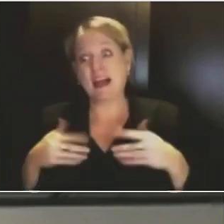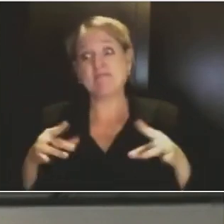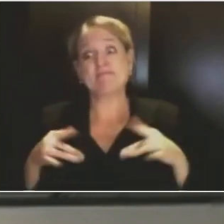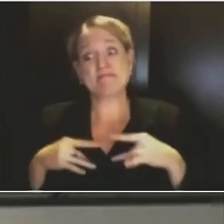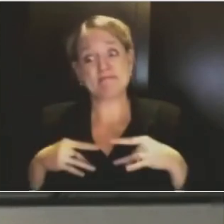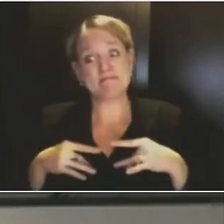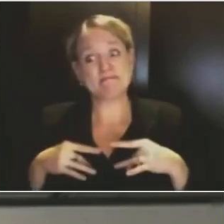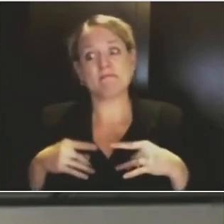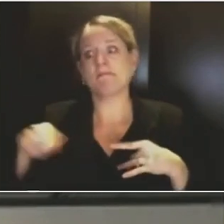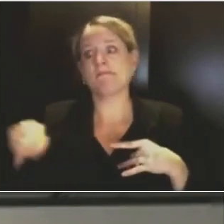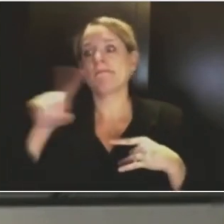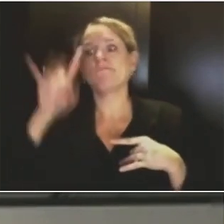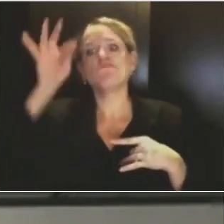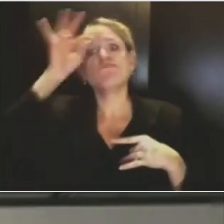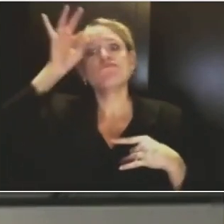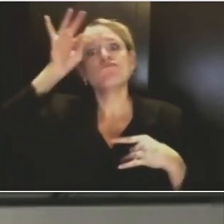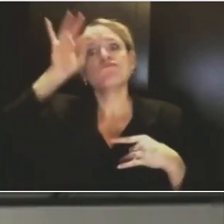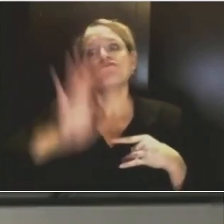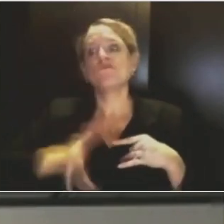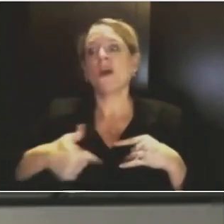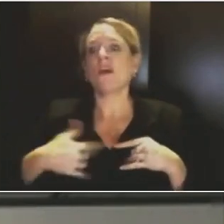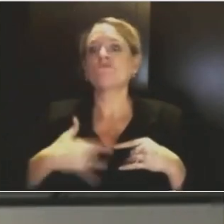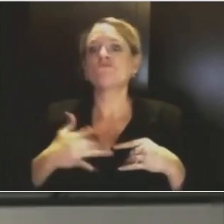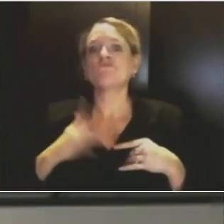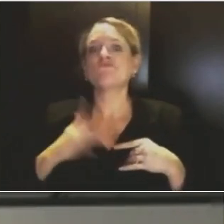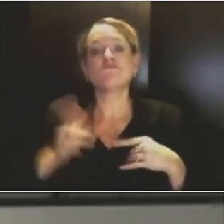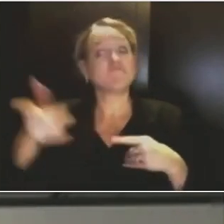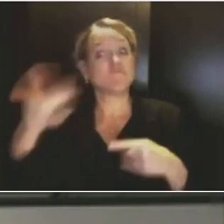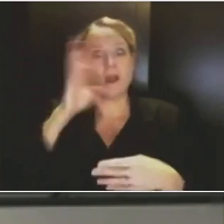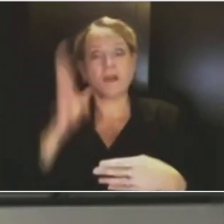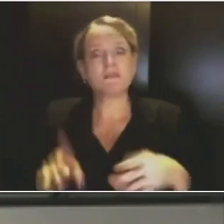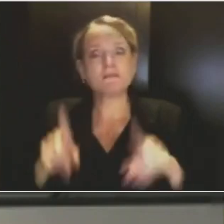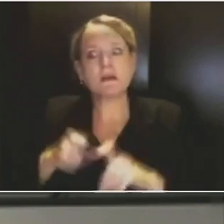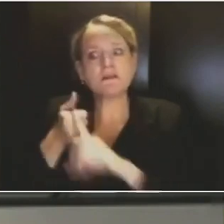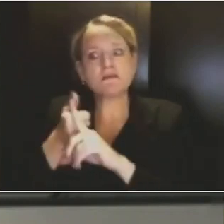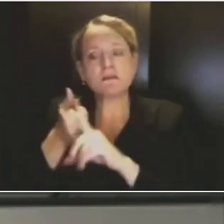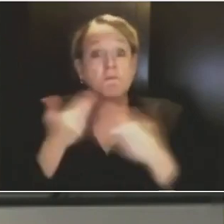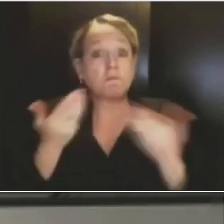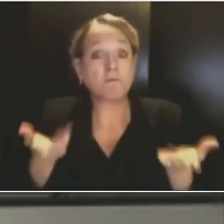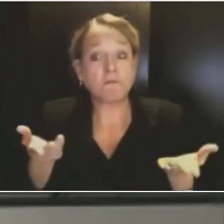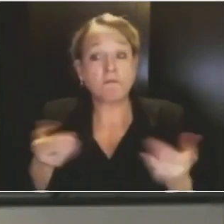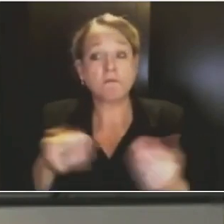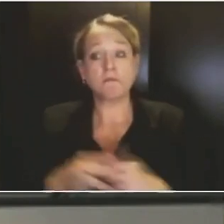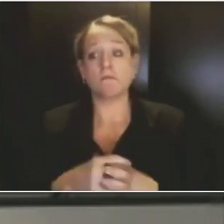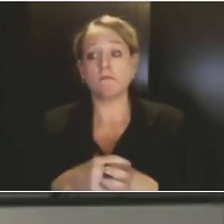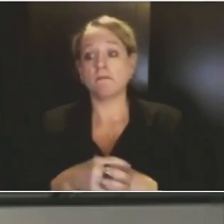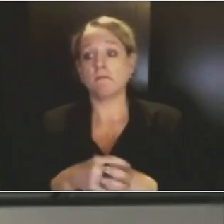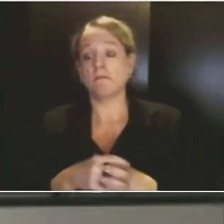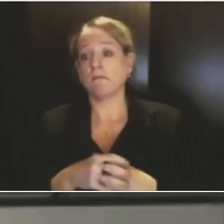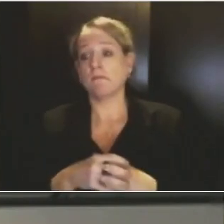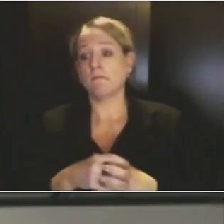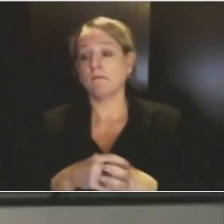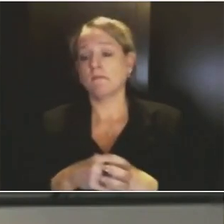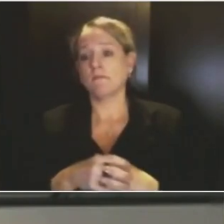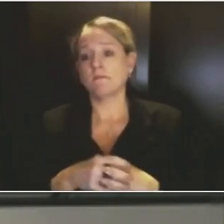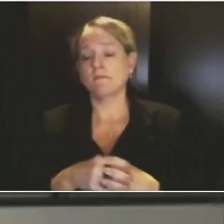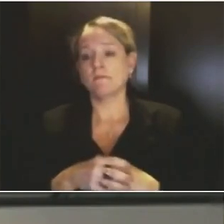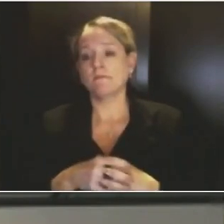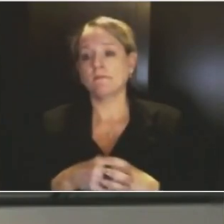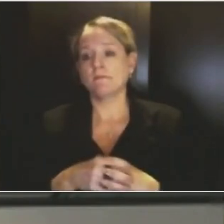does really benefit from everyone who has symptoms getting tested and everyone who